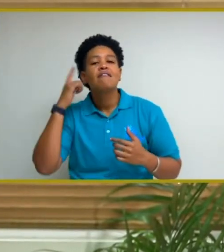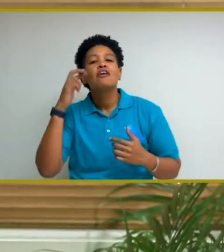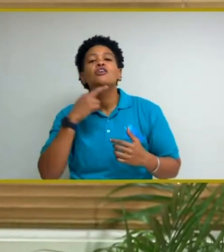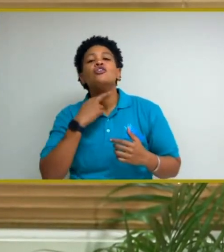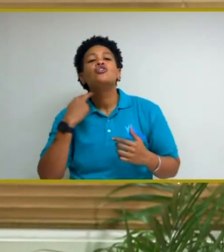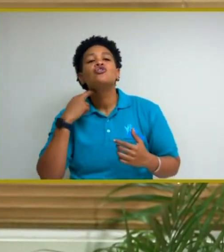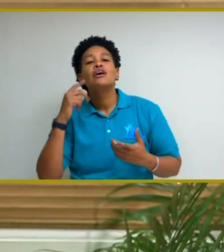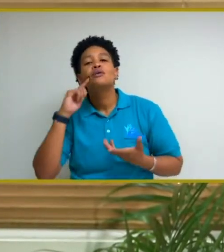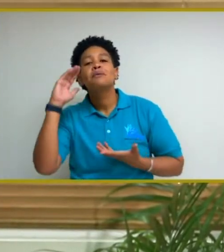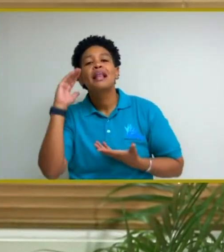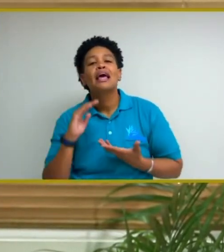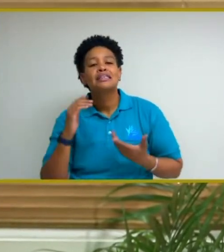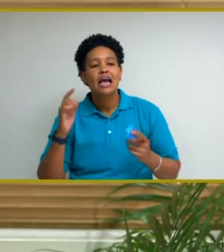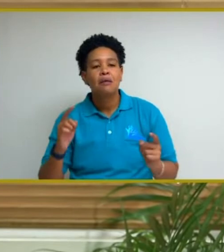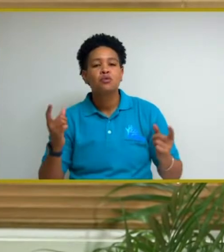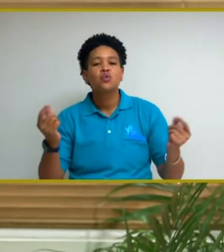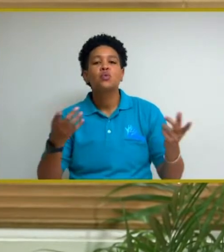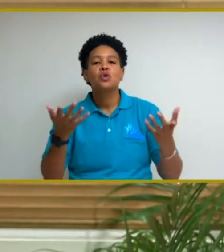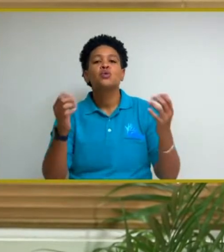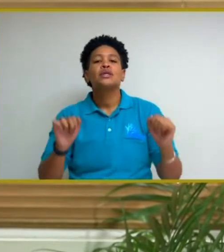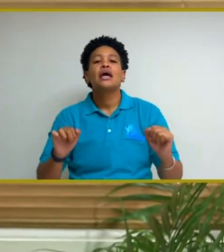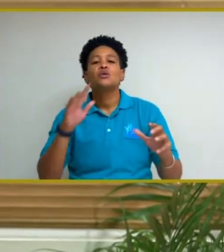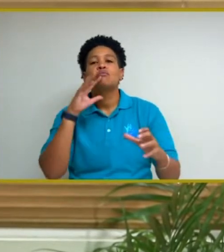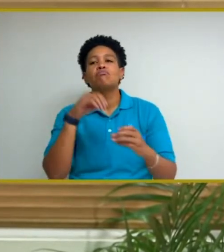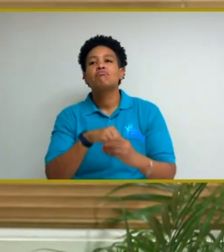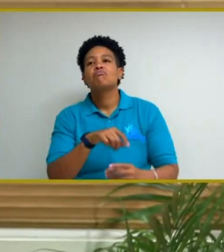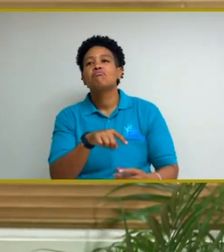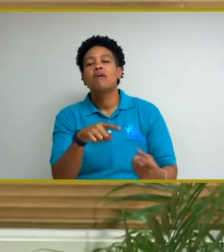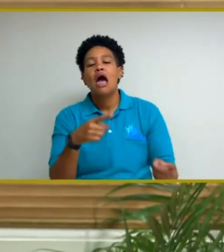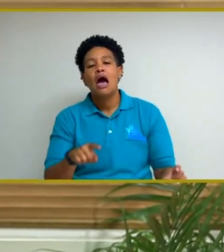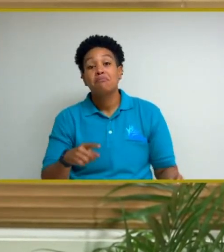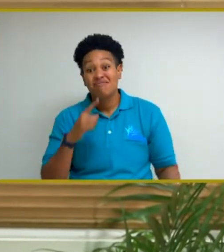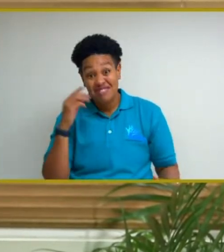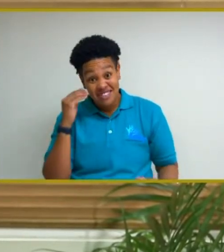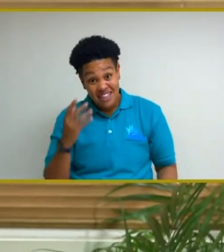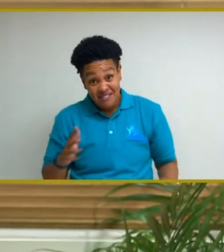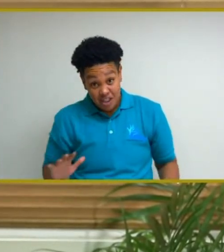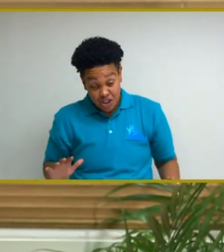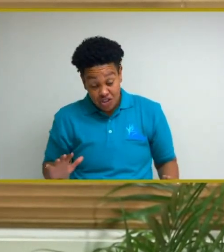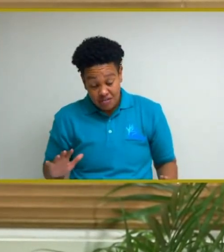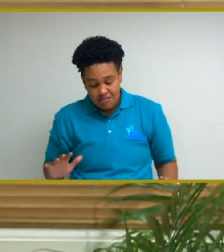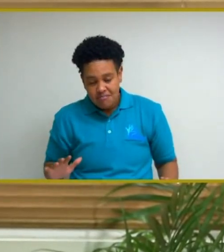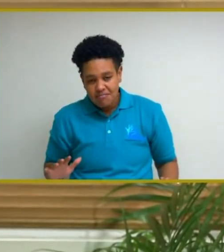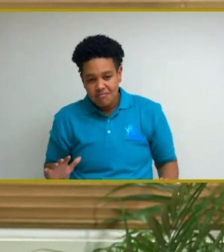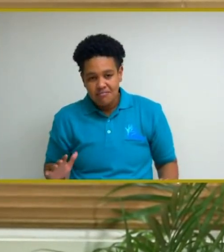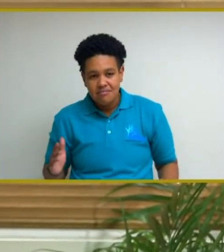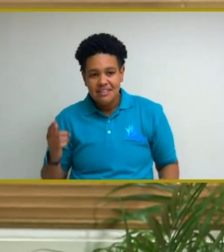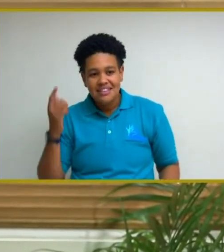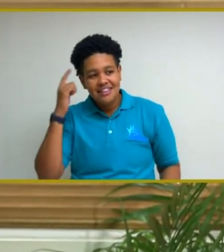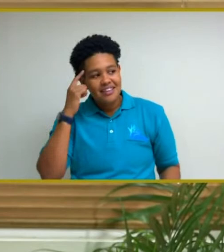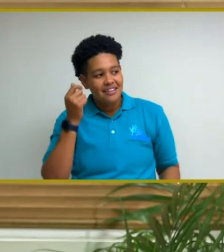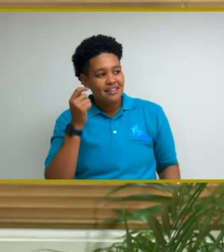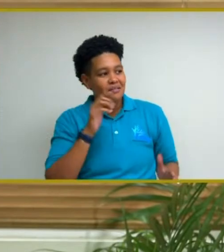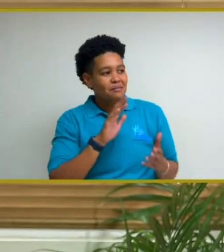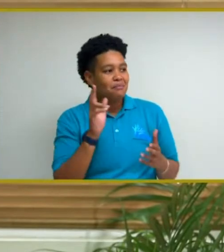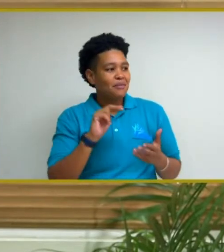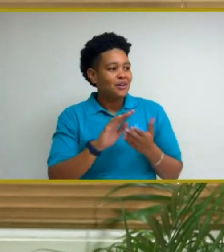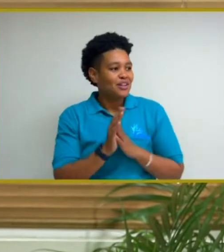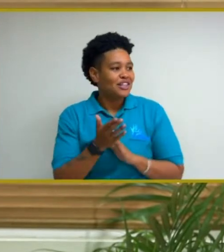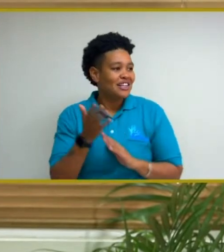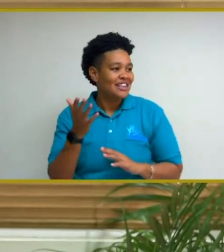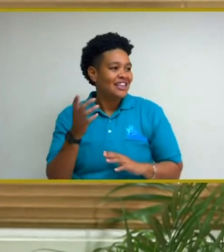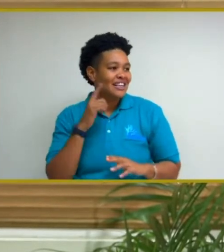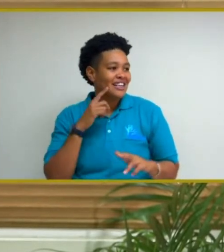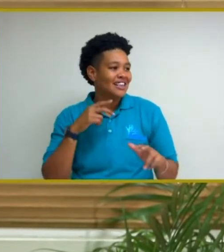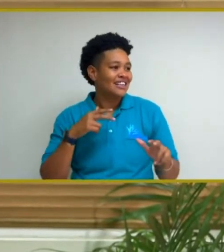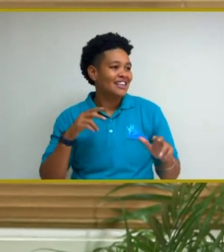be lessened. So do what you can to play your part. Having said that, I think a little bun and cheese is in order, as long as you walk